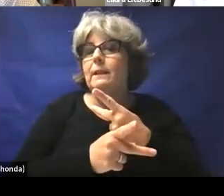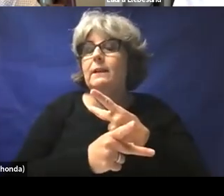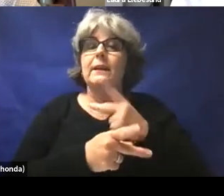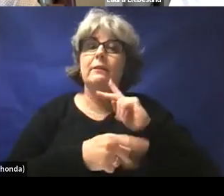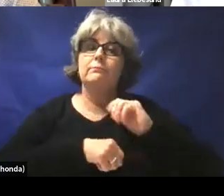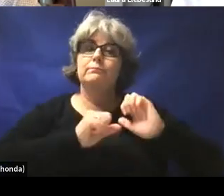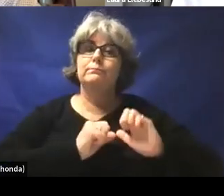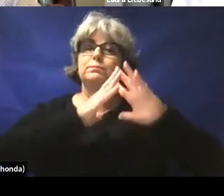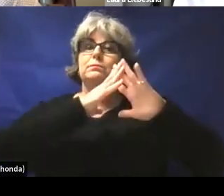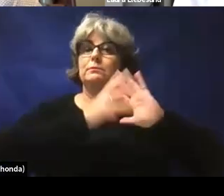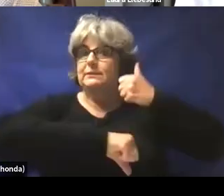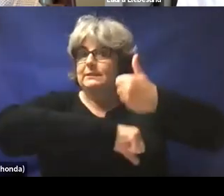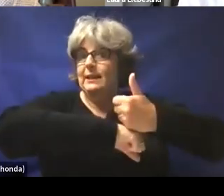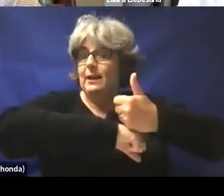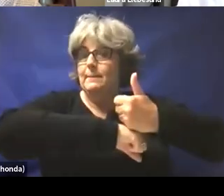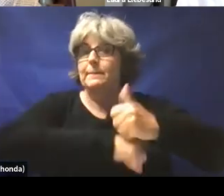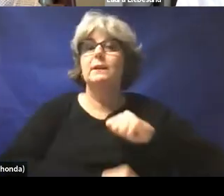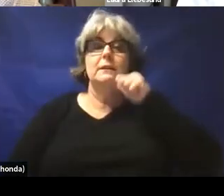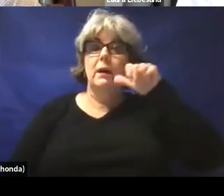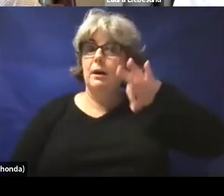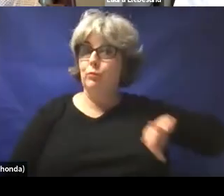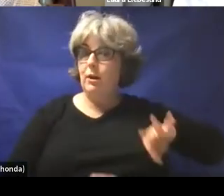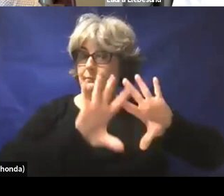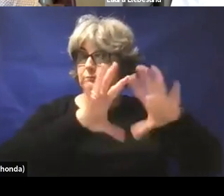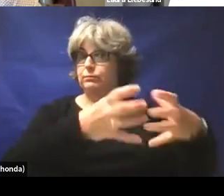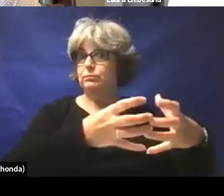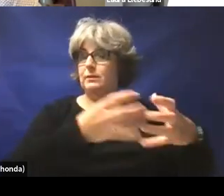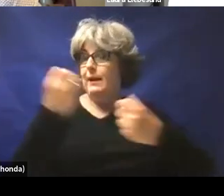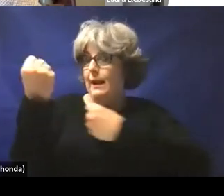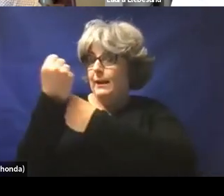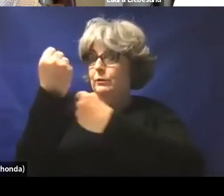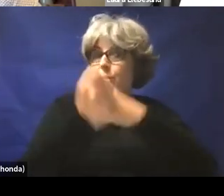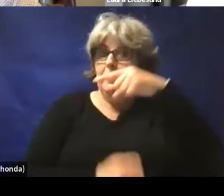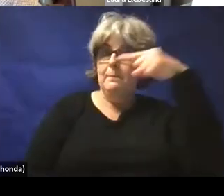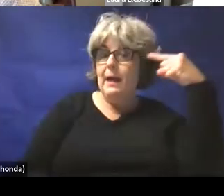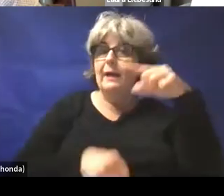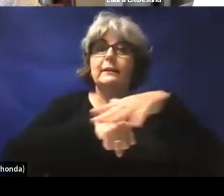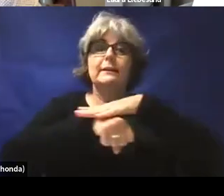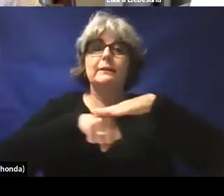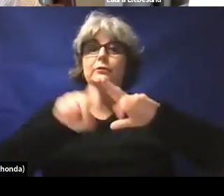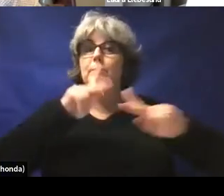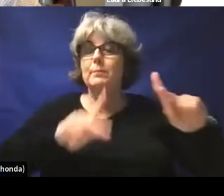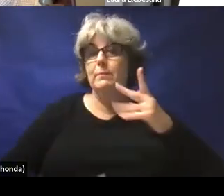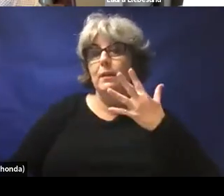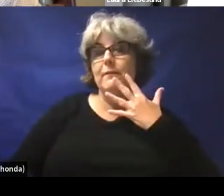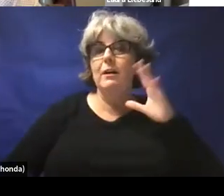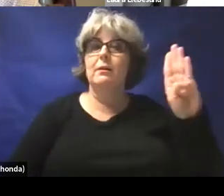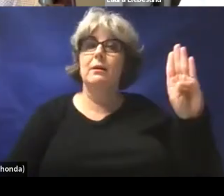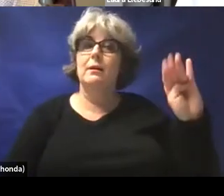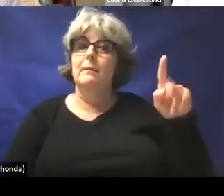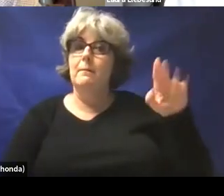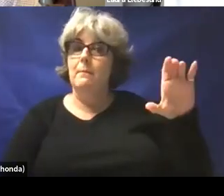these nonprofits to help address these issues, and especially to support Black and Indigenous people of color in the